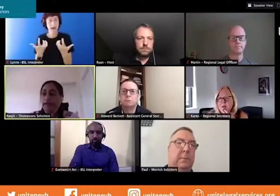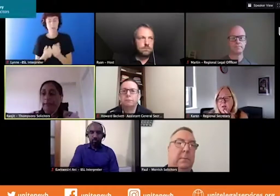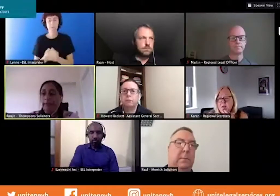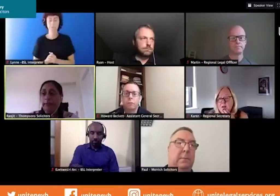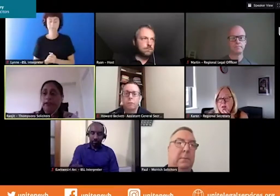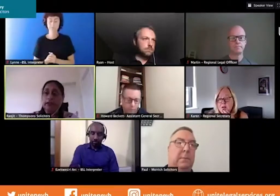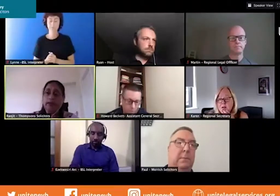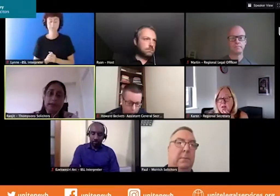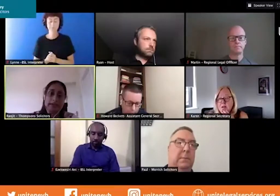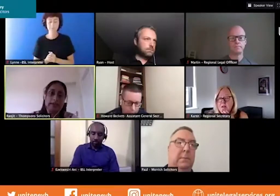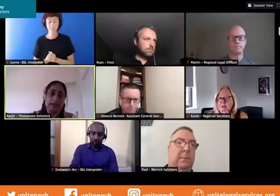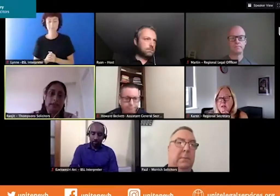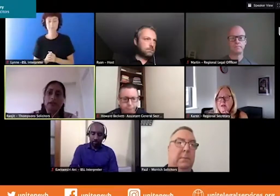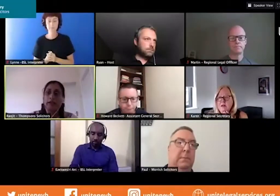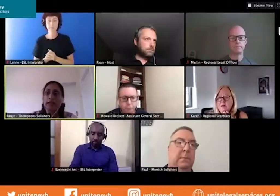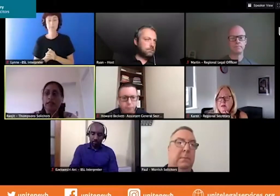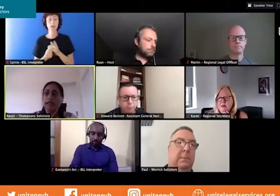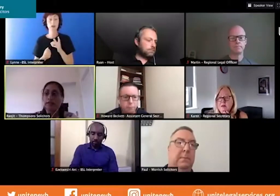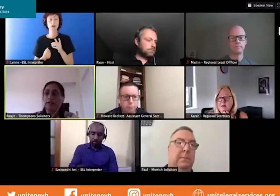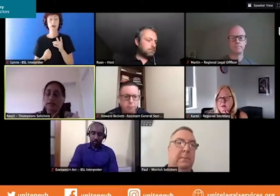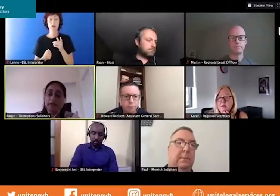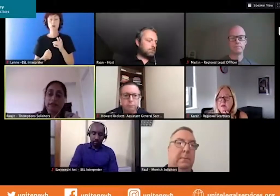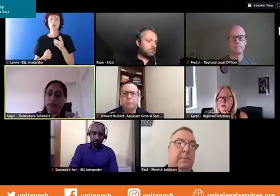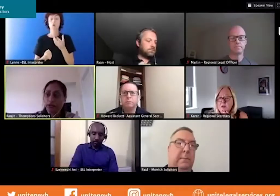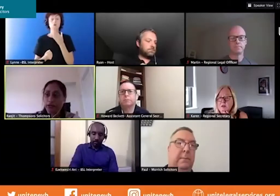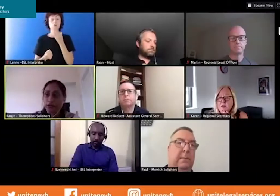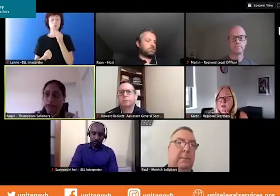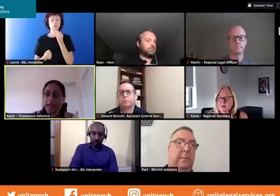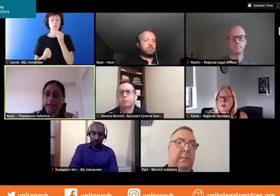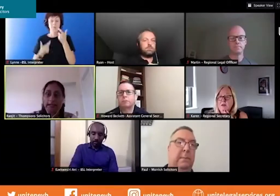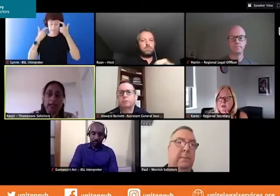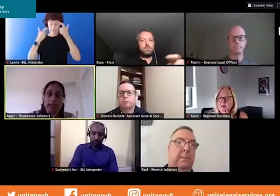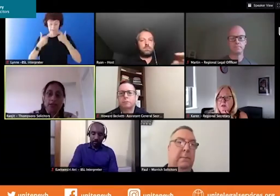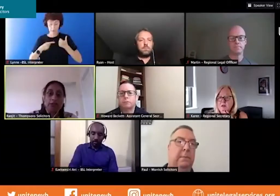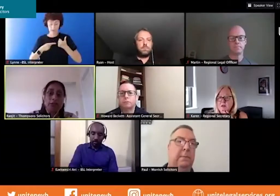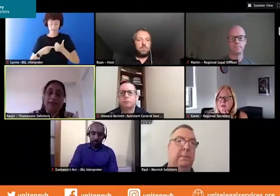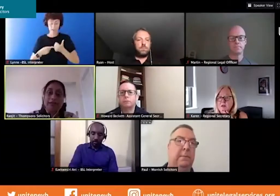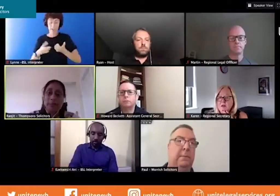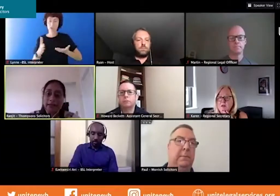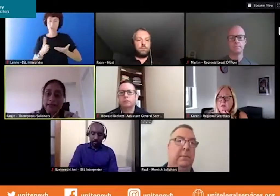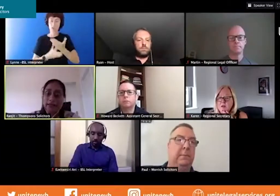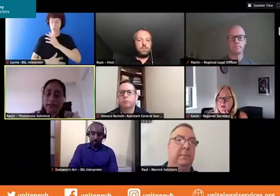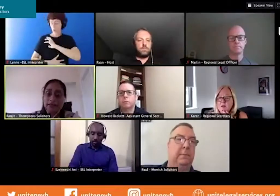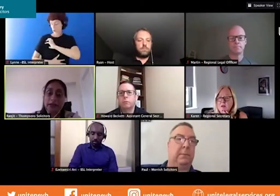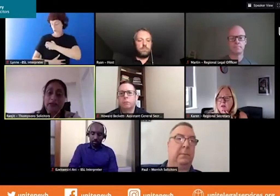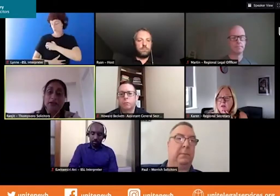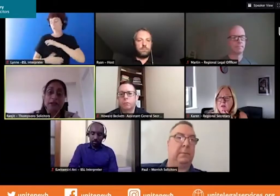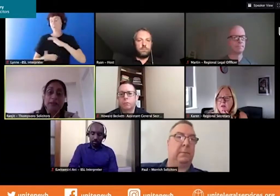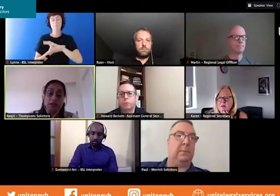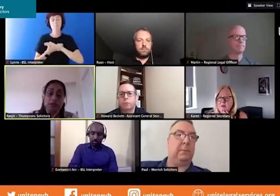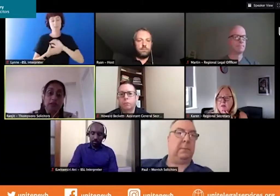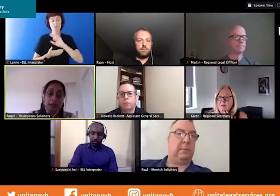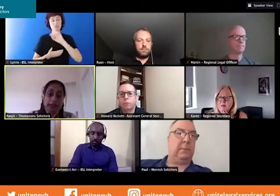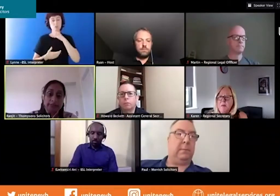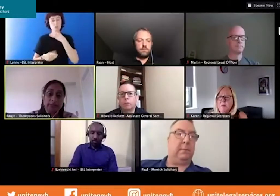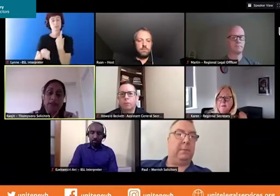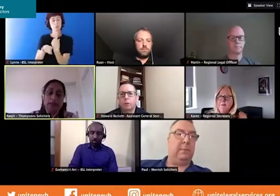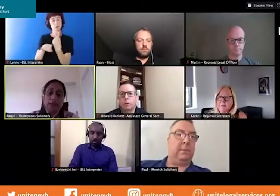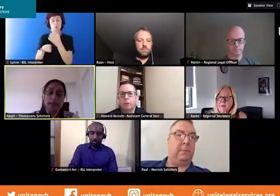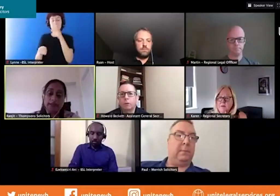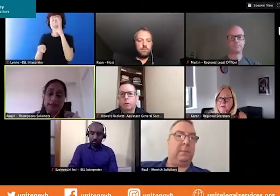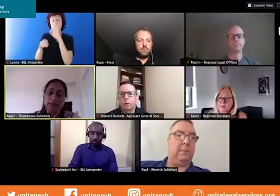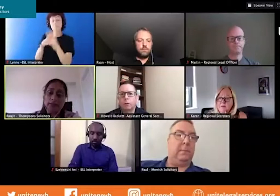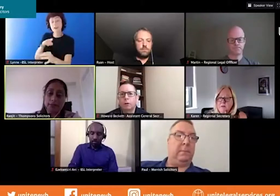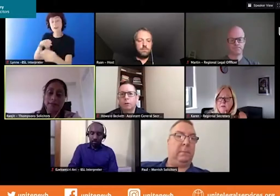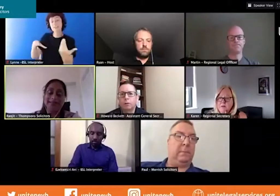correct. I mean, the benefit of accessing the legal advice via your trade union is that you're going to get the benefit of speaking to a specialist lawyer who deals with